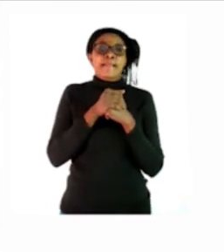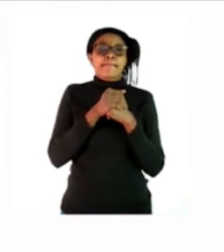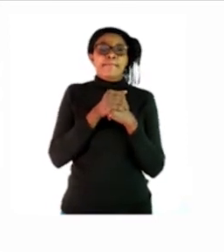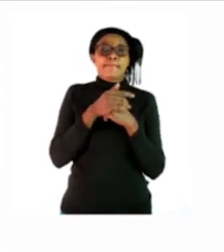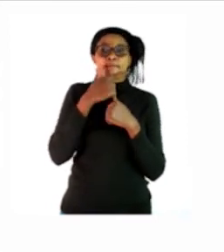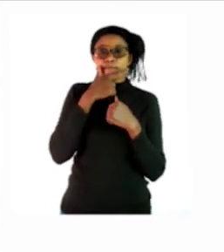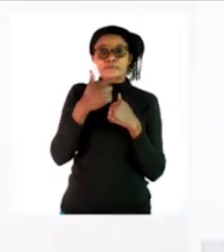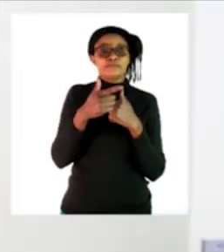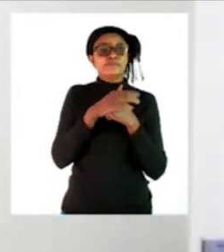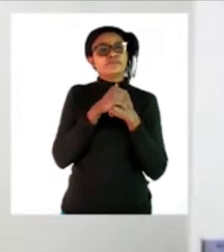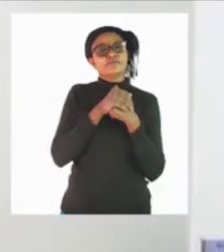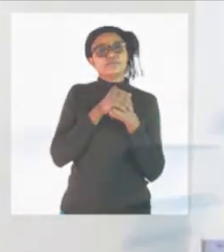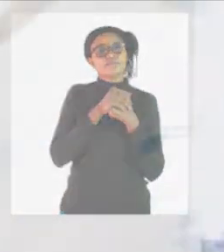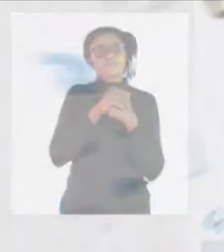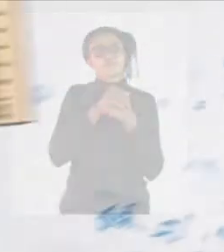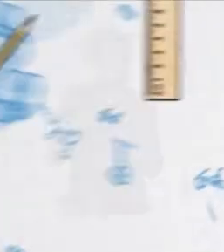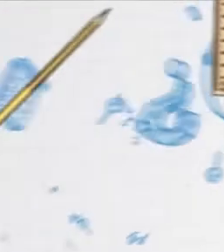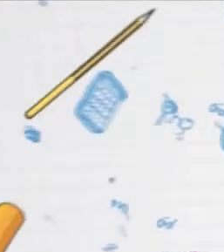Thank you.